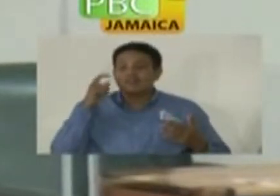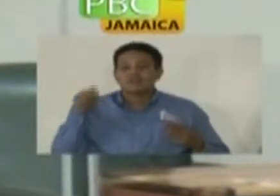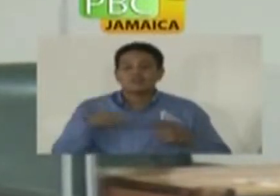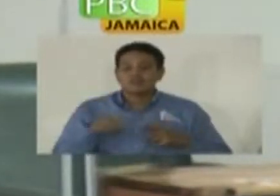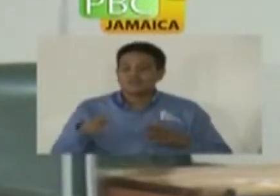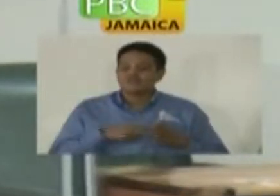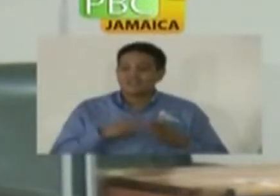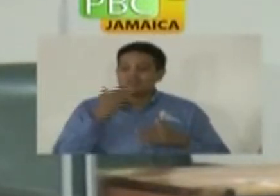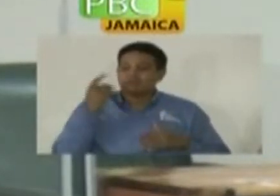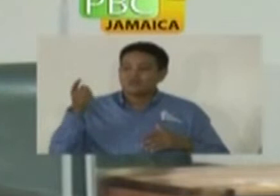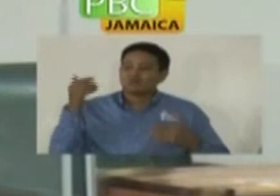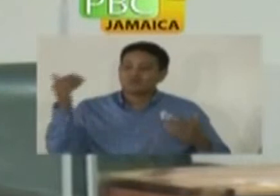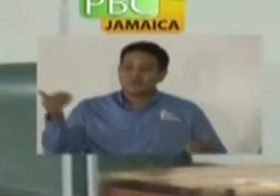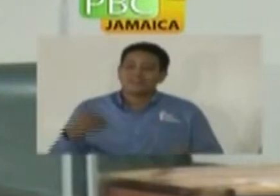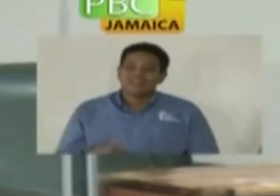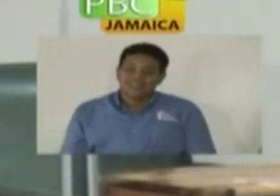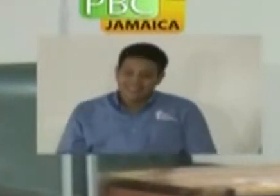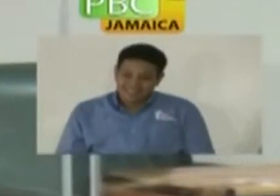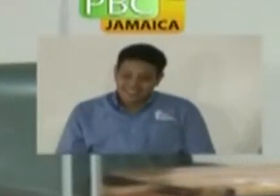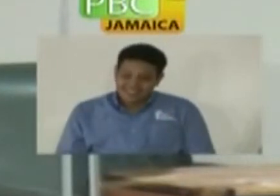did.